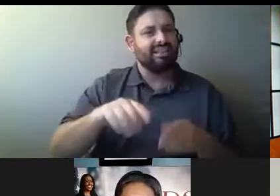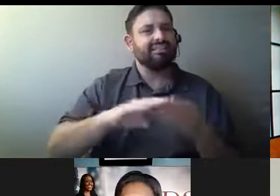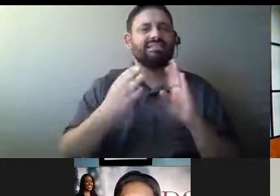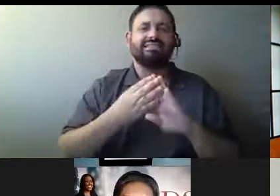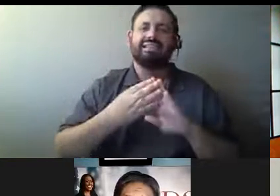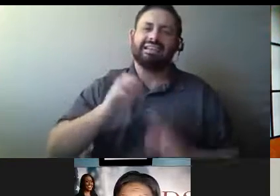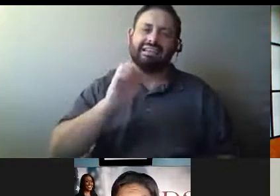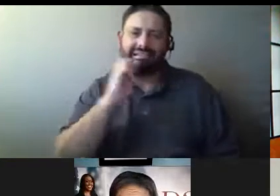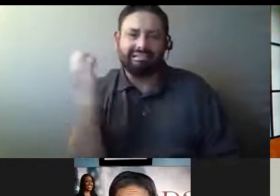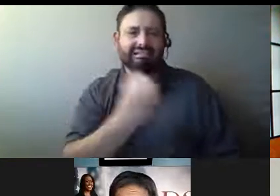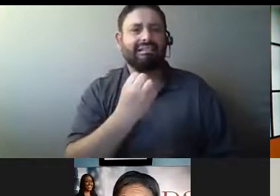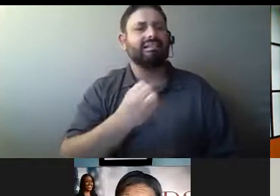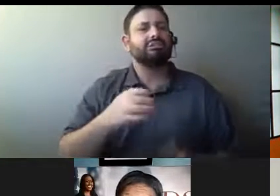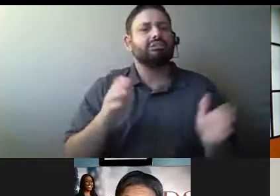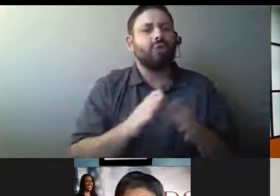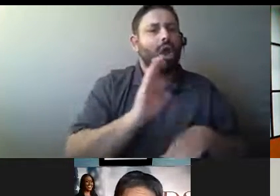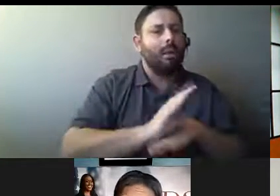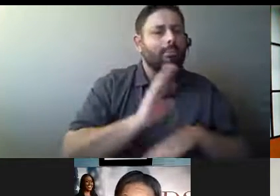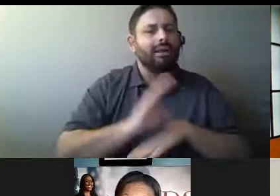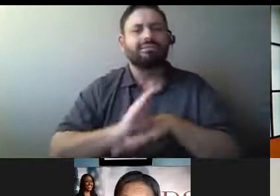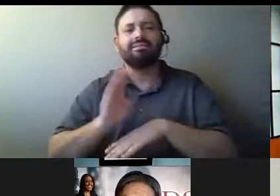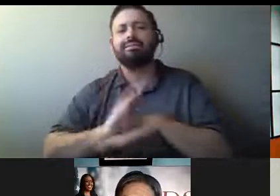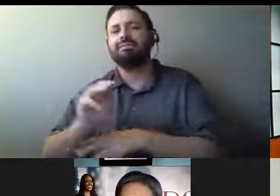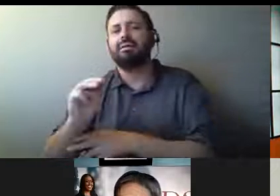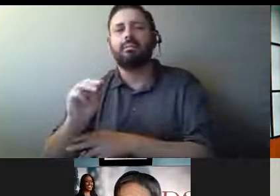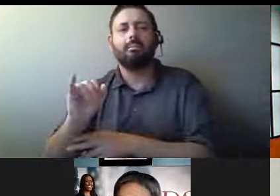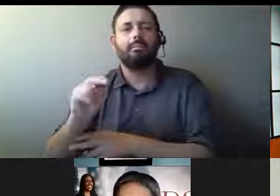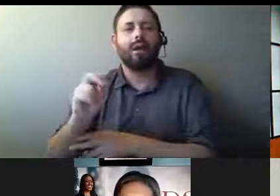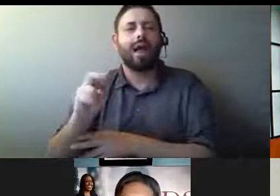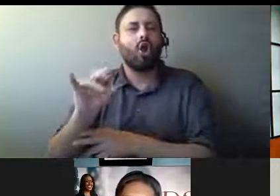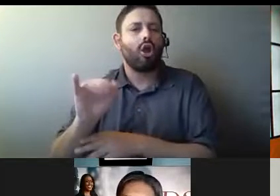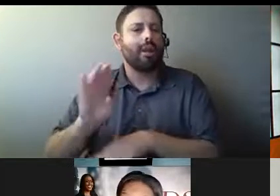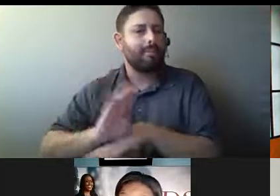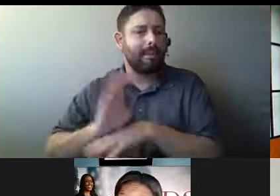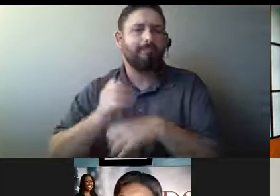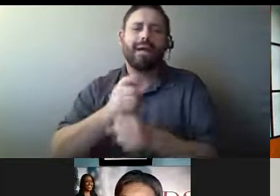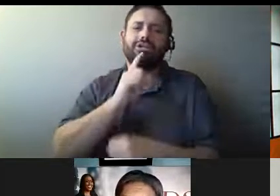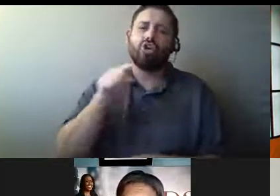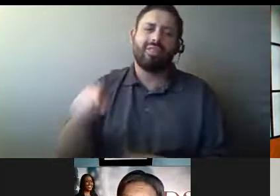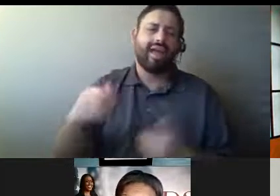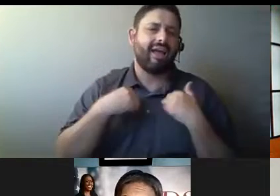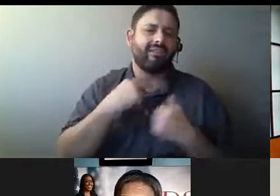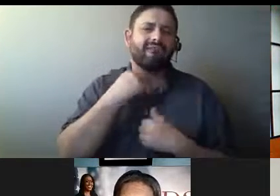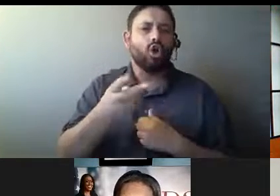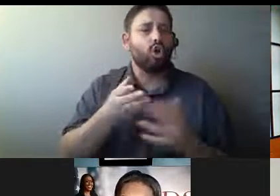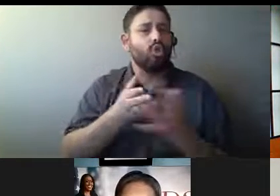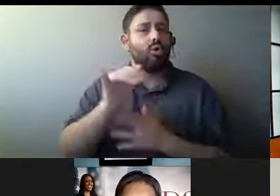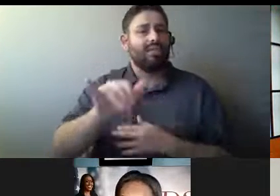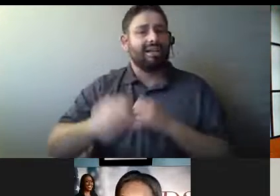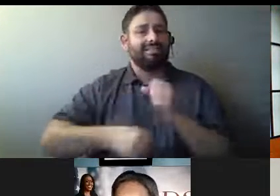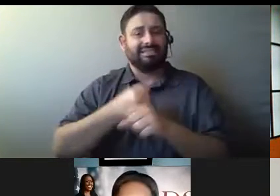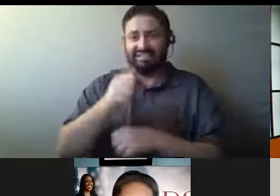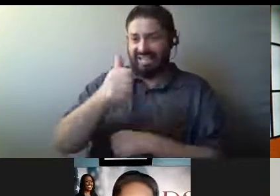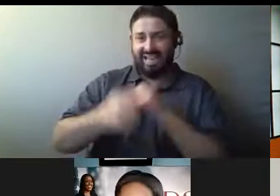small businesses, minority businesses, initiatives, making sure they had a voice. Through that 10-year period, I have worked